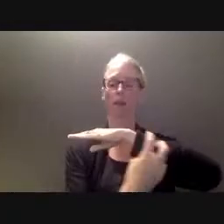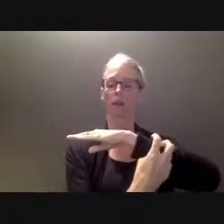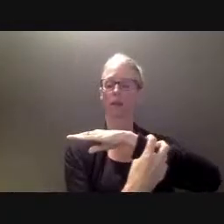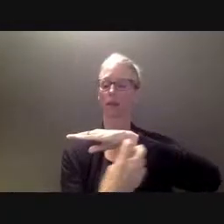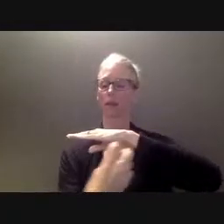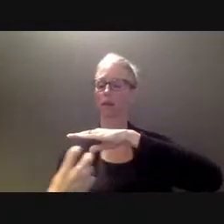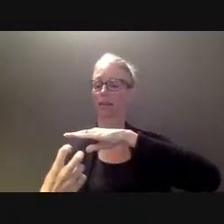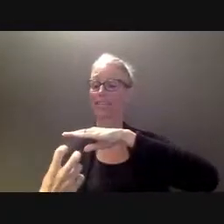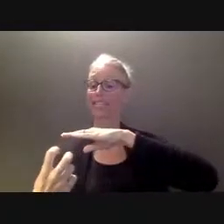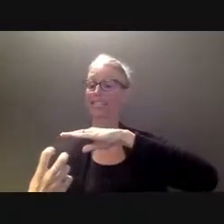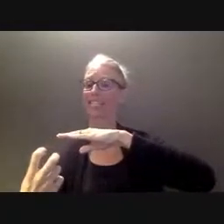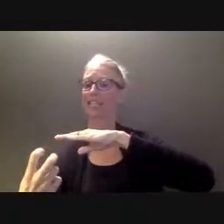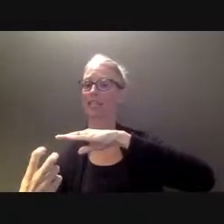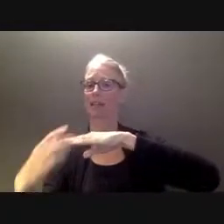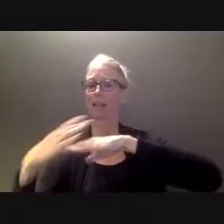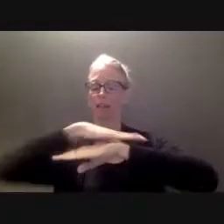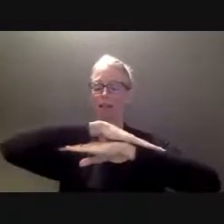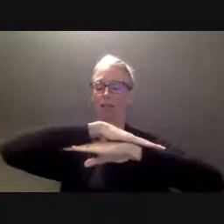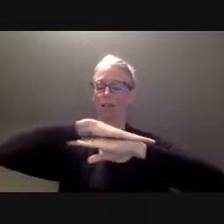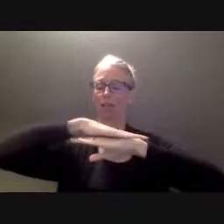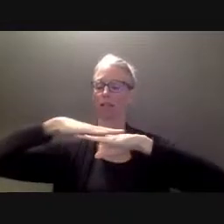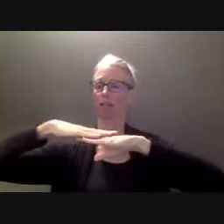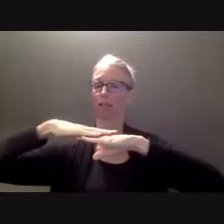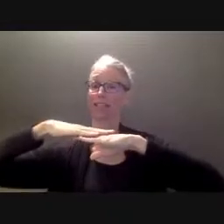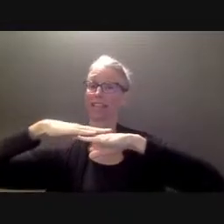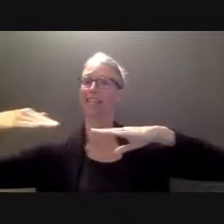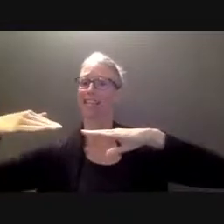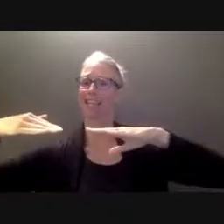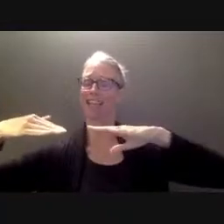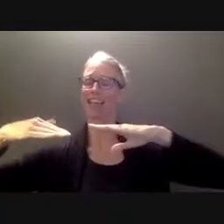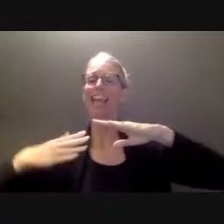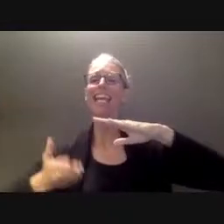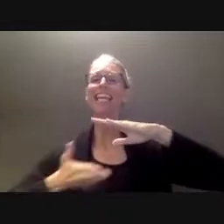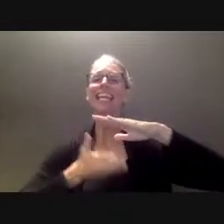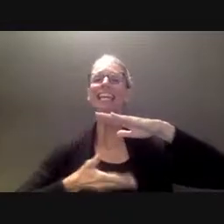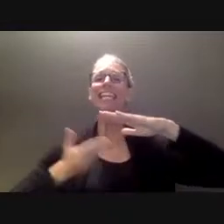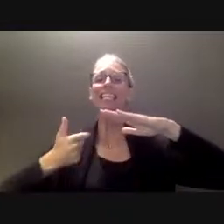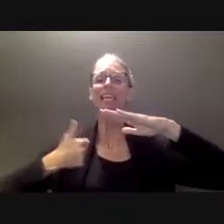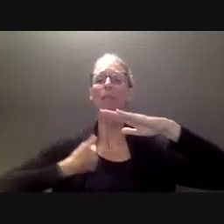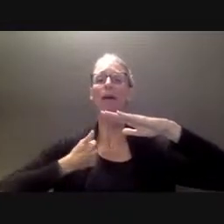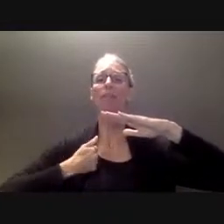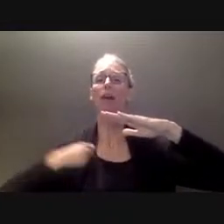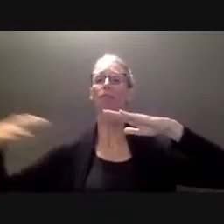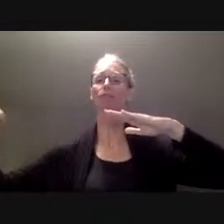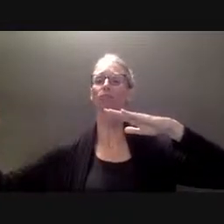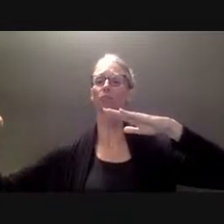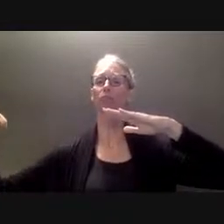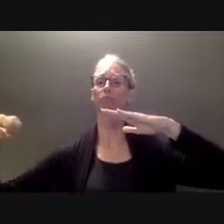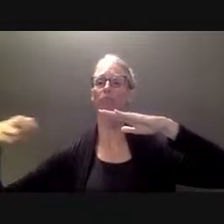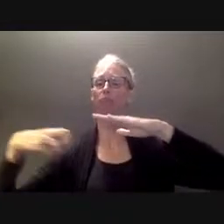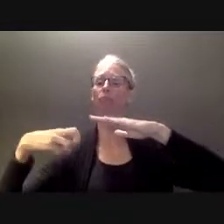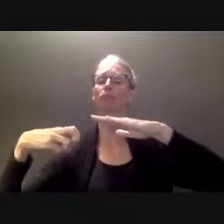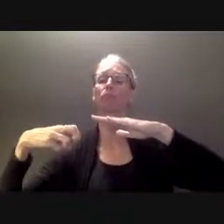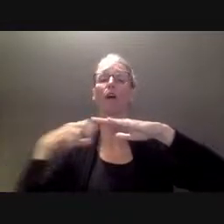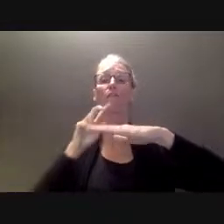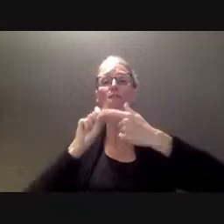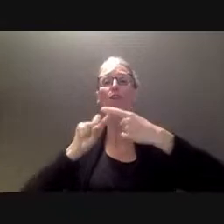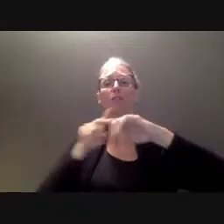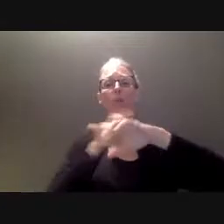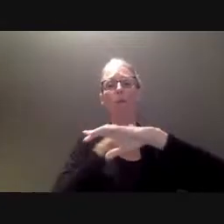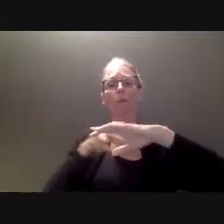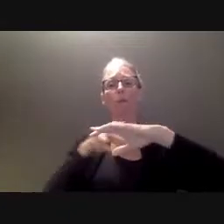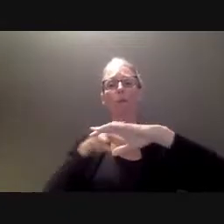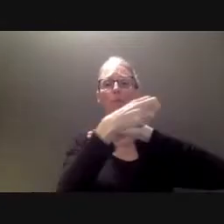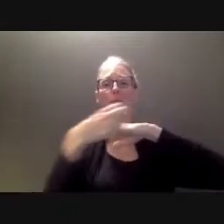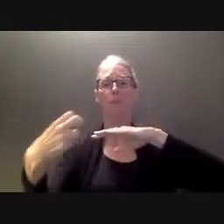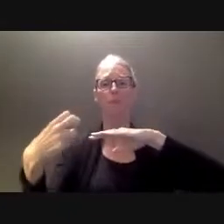friends, or am I kind of, off to the side, feeling like I wasn't really invited to sit at the table, quite literally?